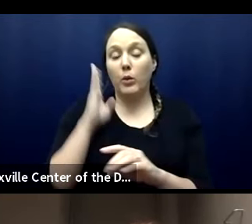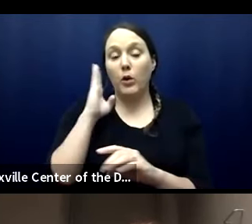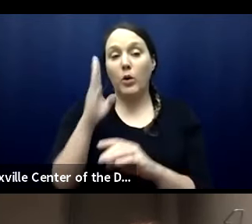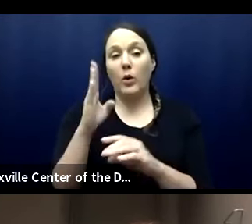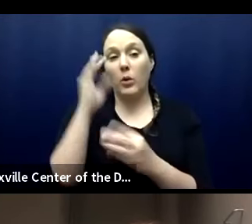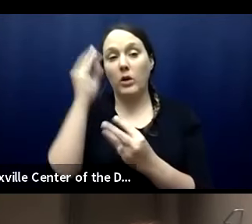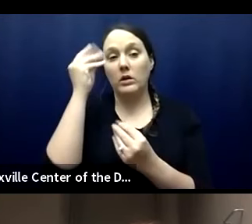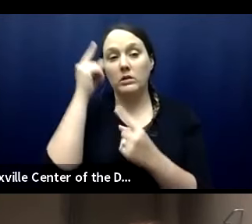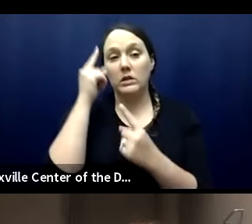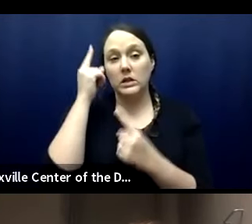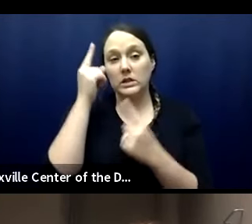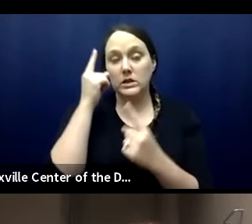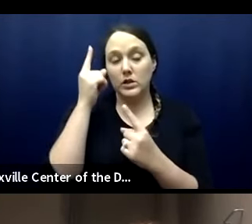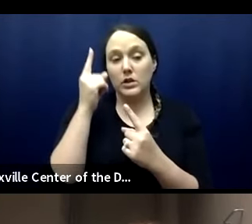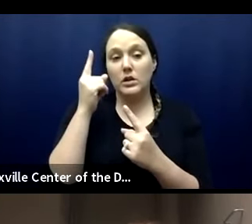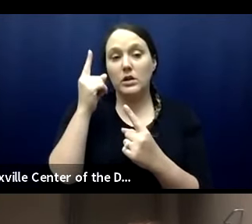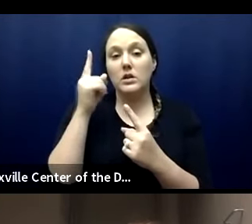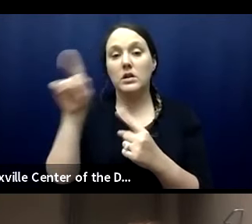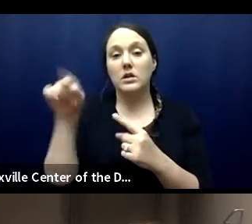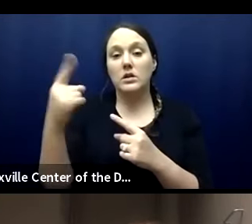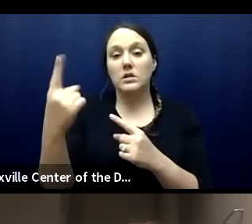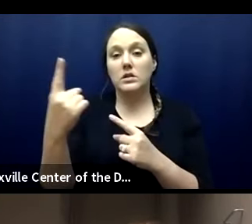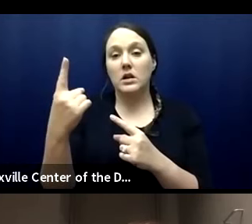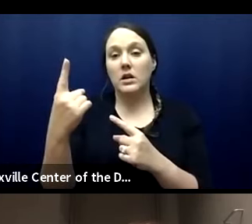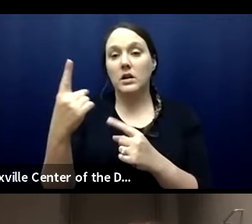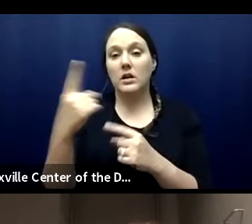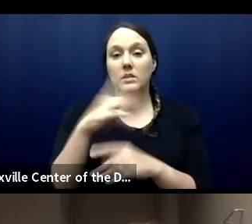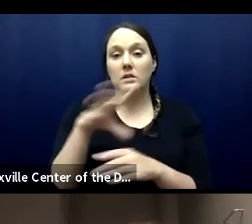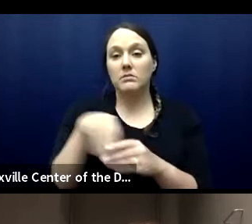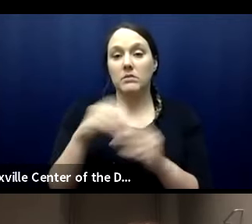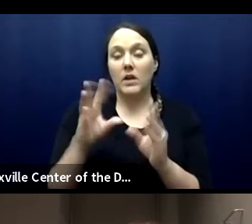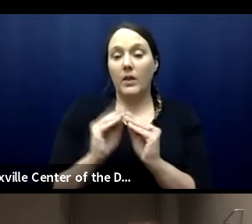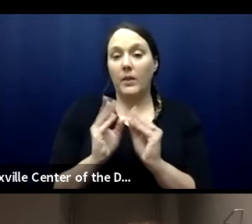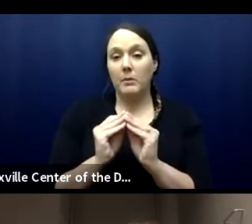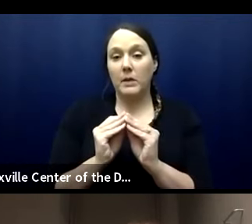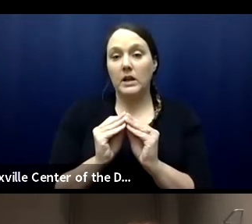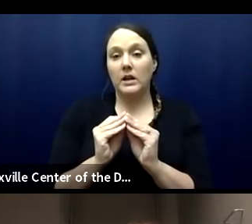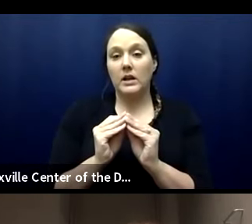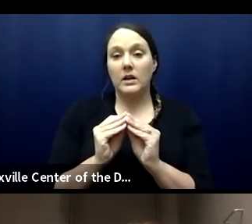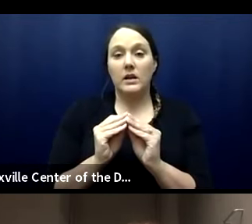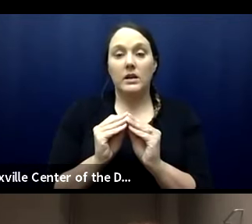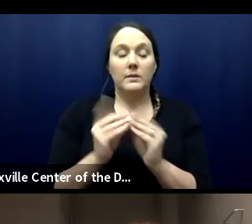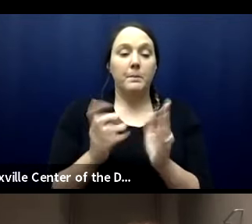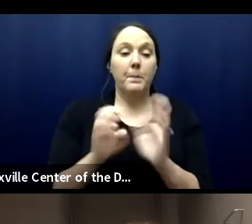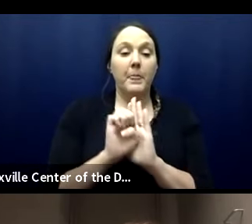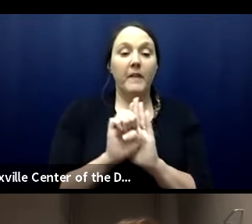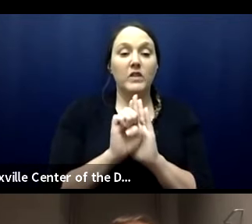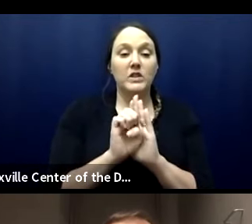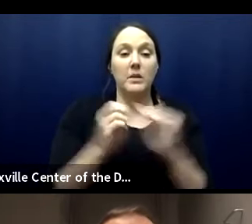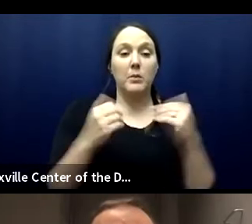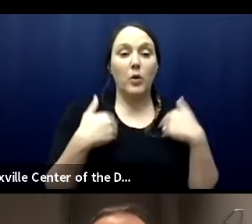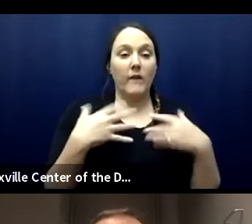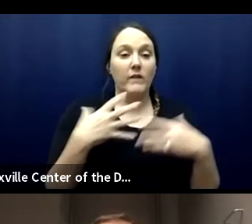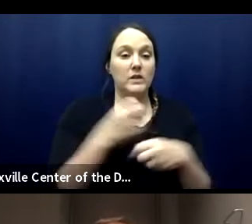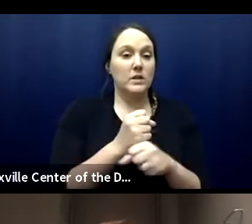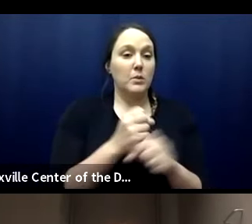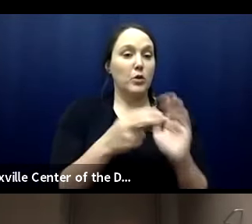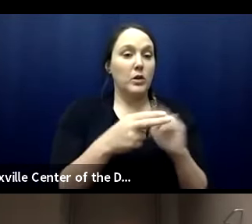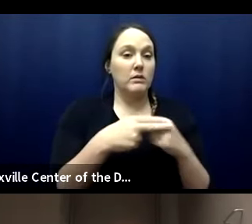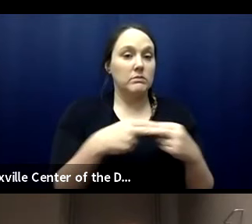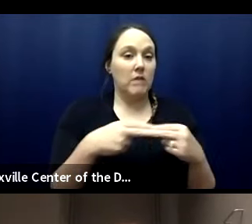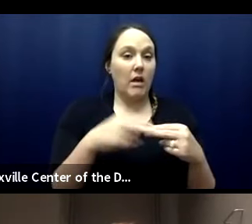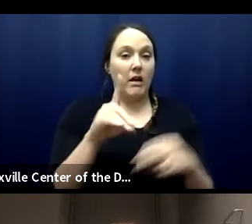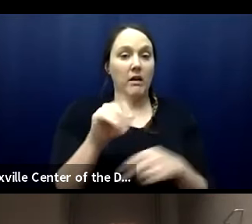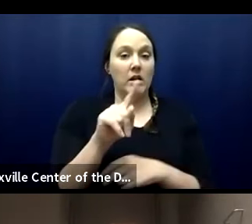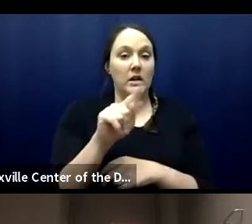consider, just as part of the meeting, for example, I had a summary slide of data. This could simply, we